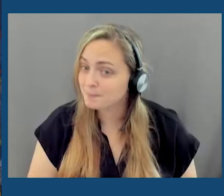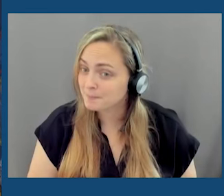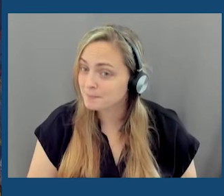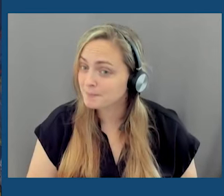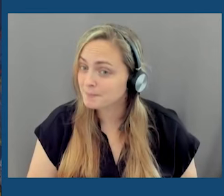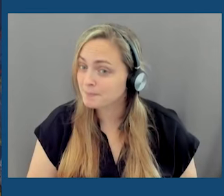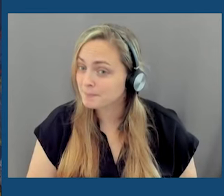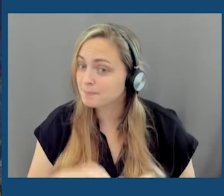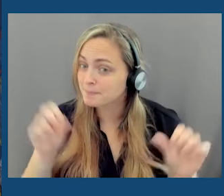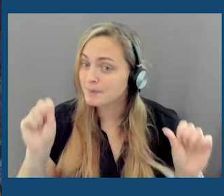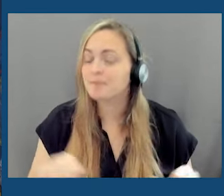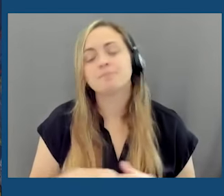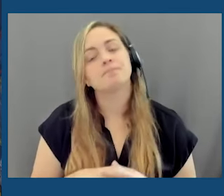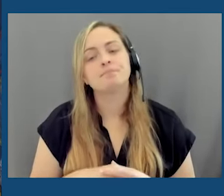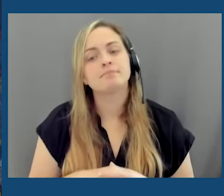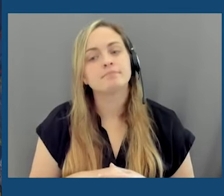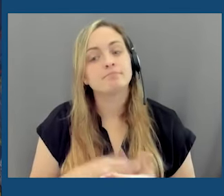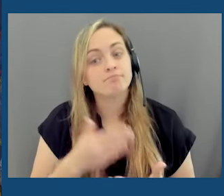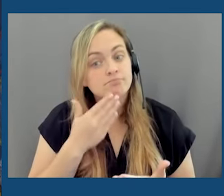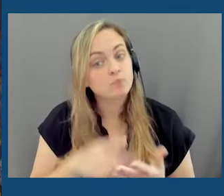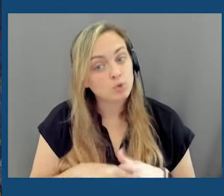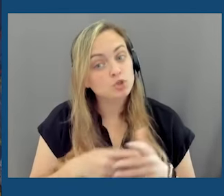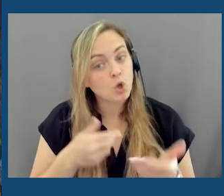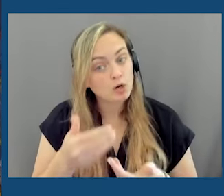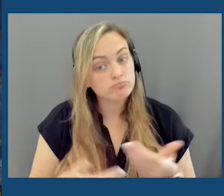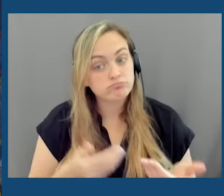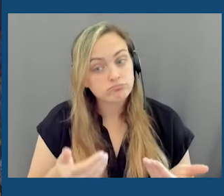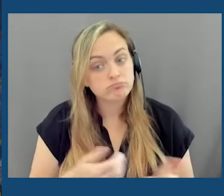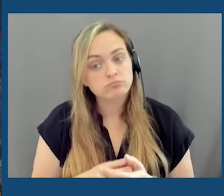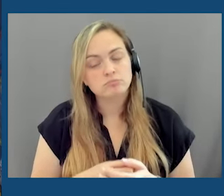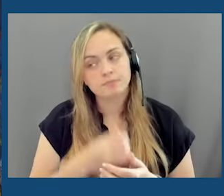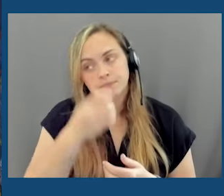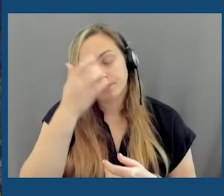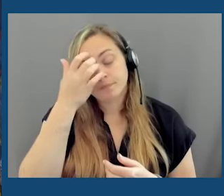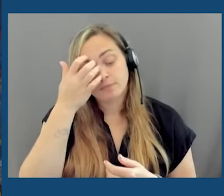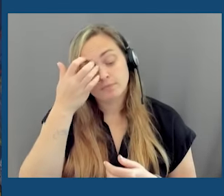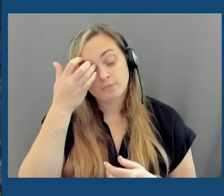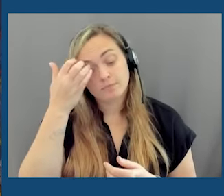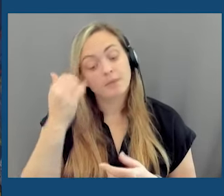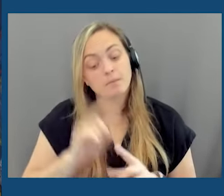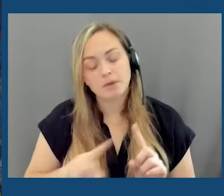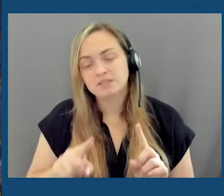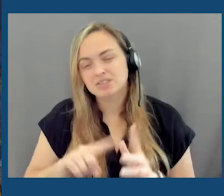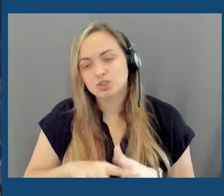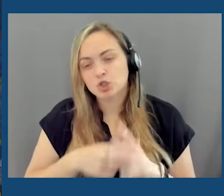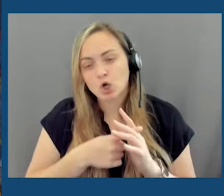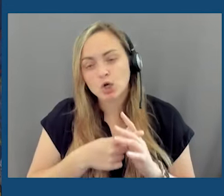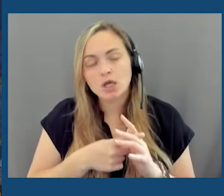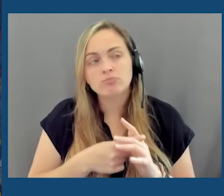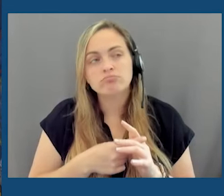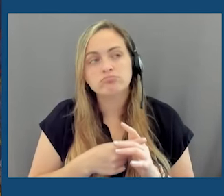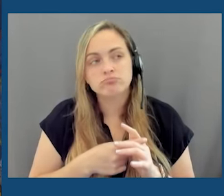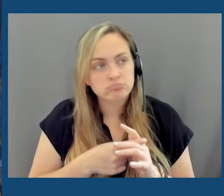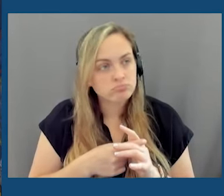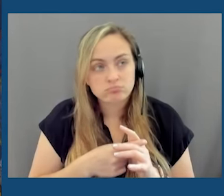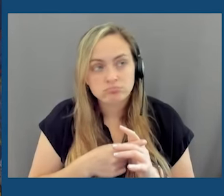it can happen. We have a good start. But starting is not what we want to do. We want to